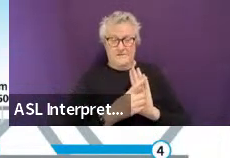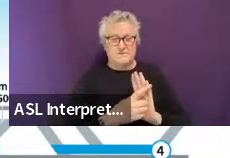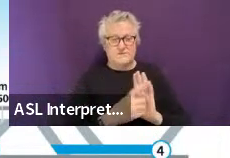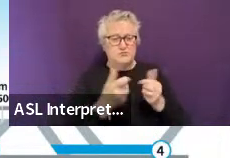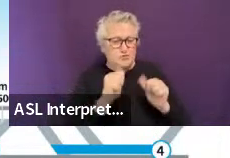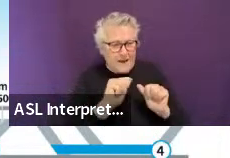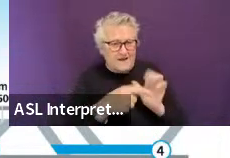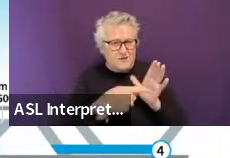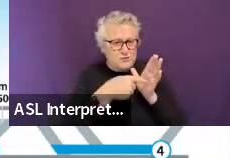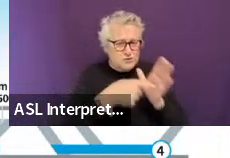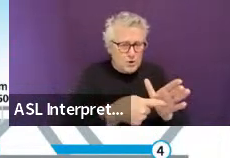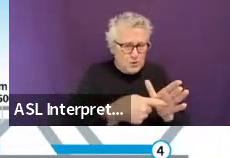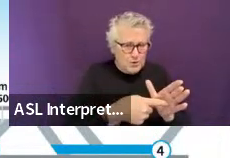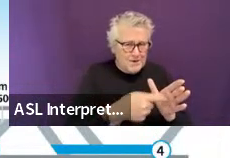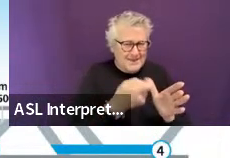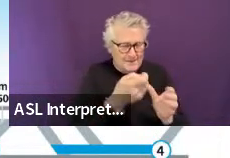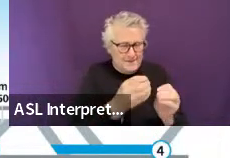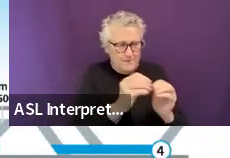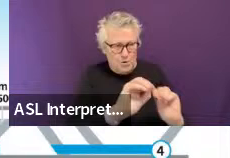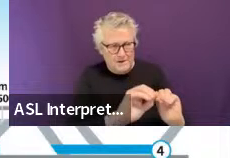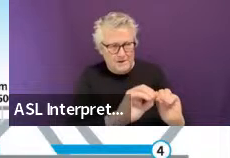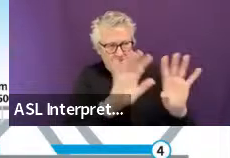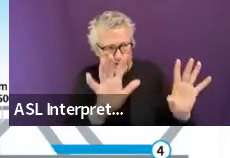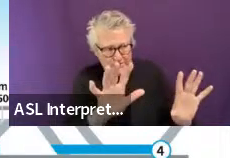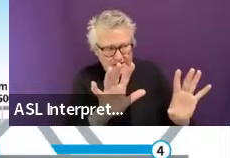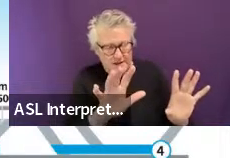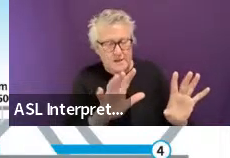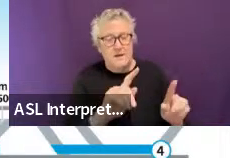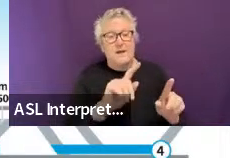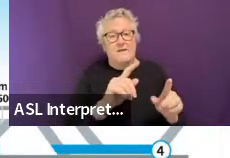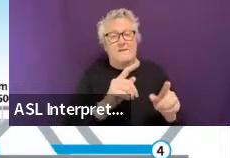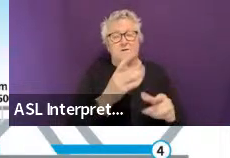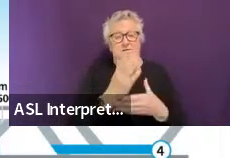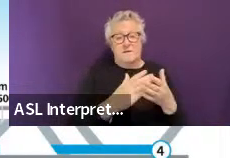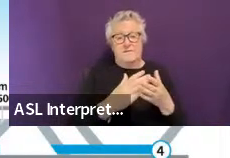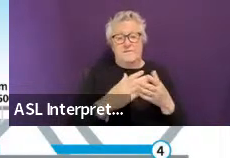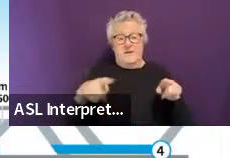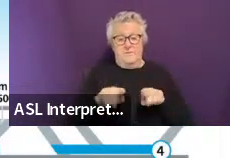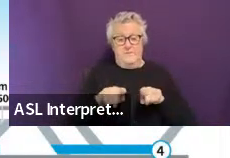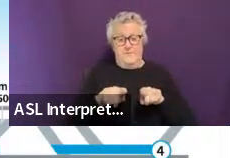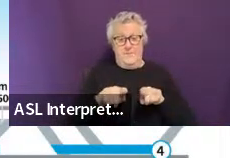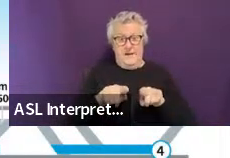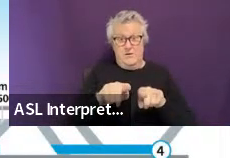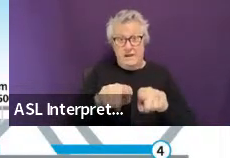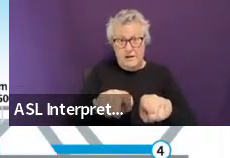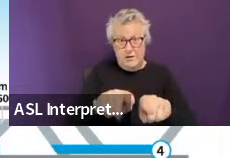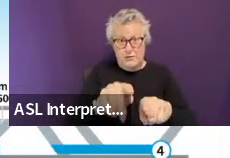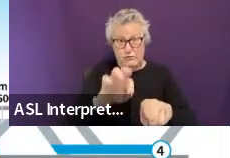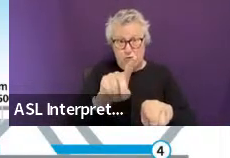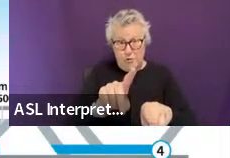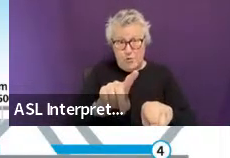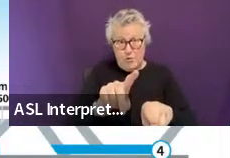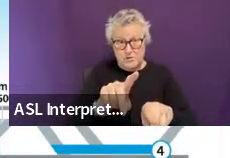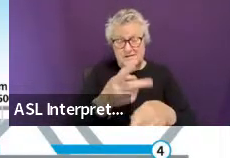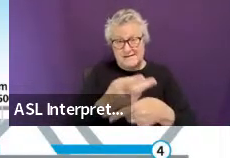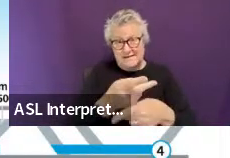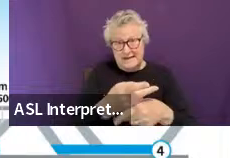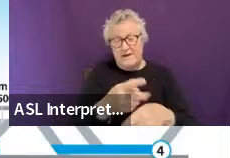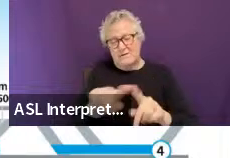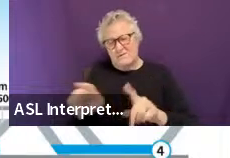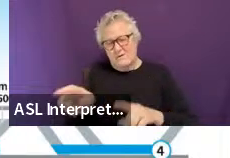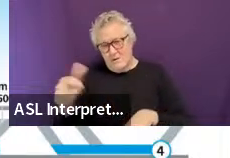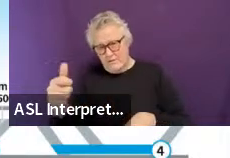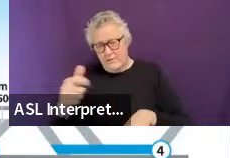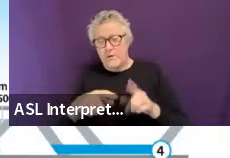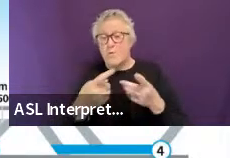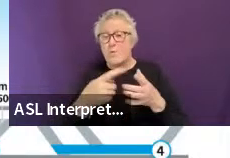are parallel roads and collector distributors that kind of take care of some of those movements. So what's occurring there in